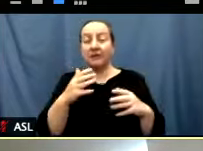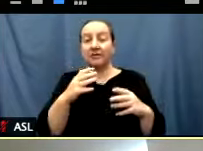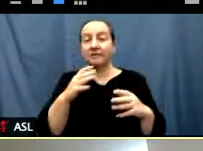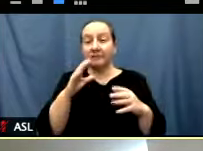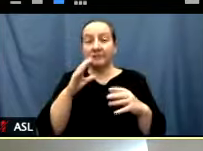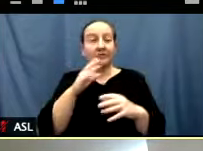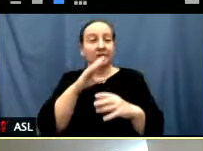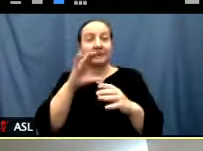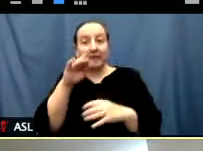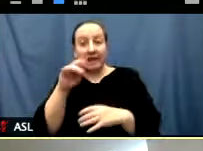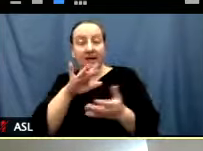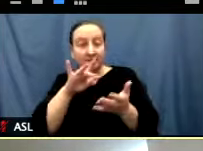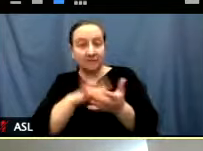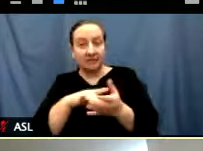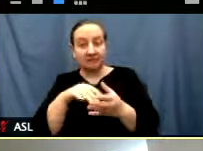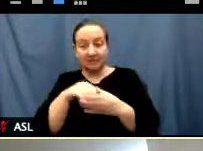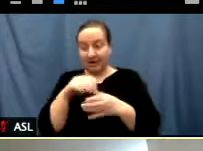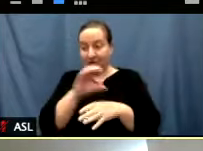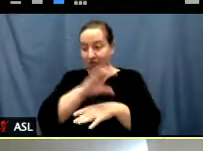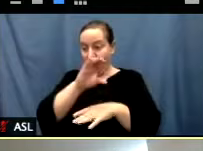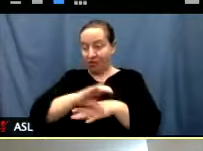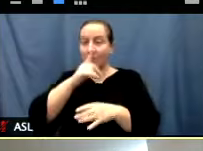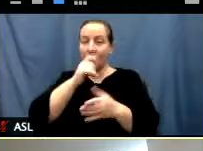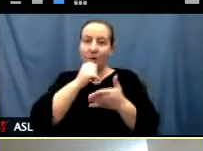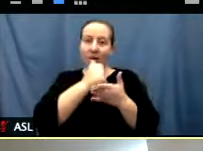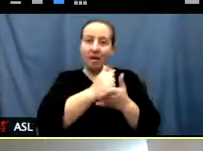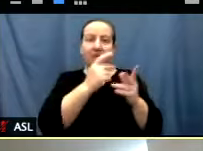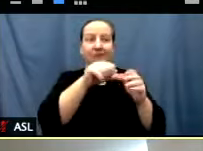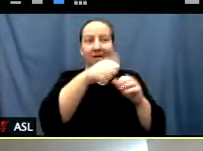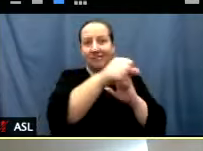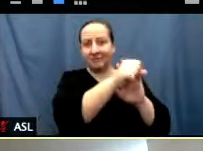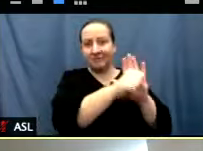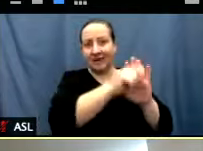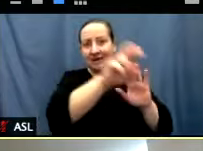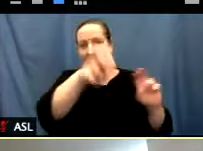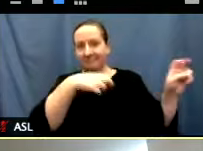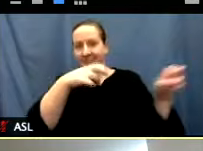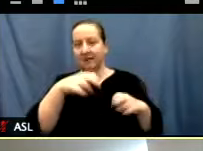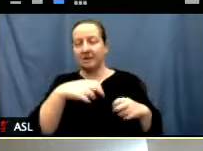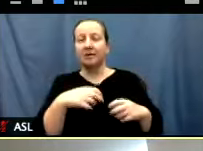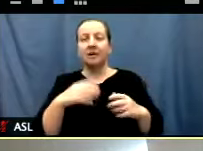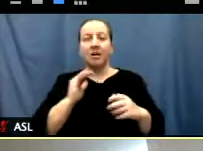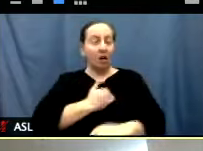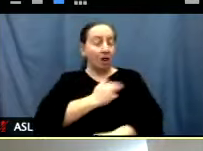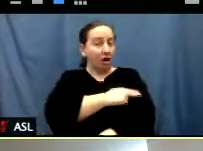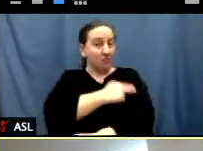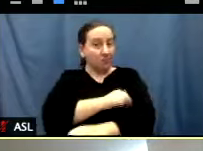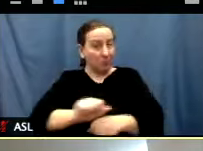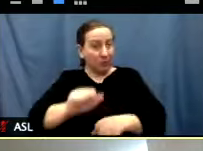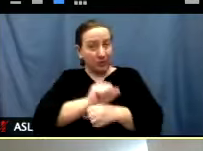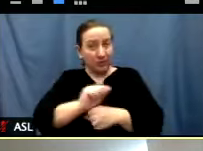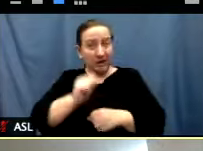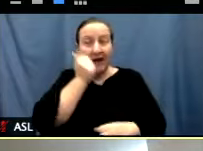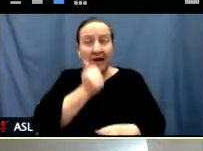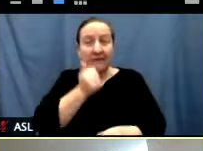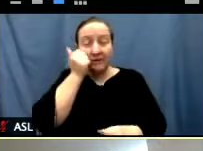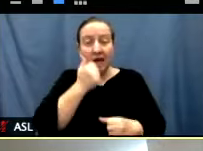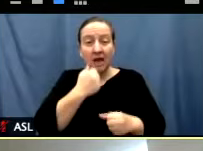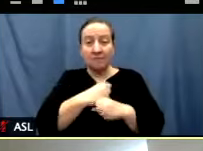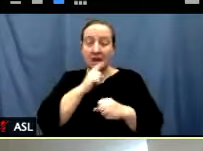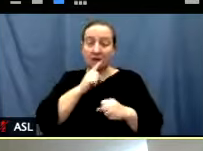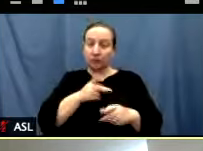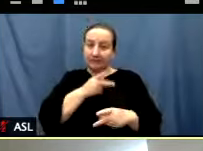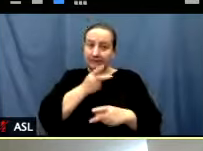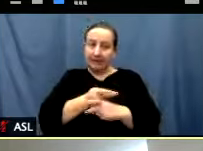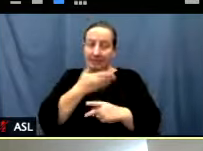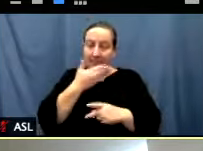serve many of our surrounding states. Our hospitals are working diligently every day to ensure that they are maintaining the